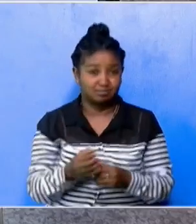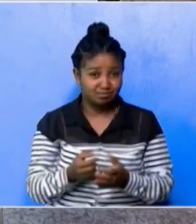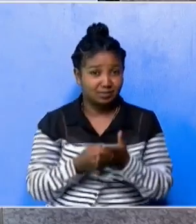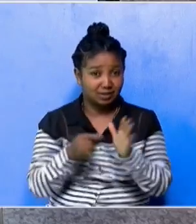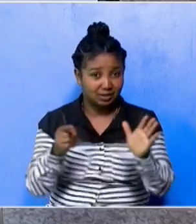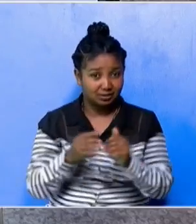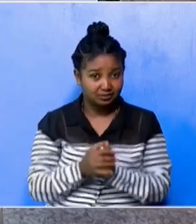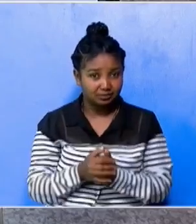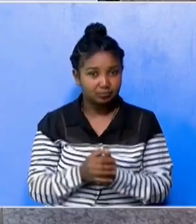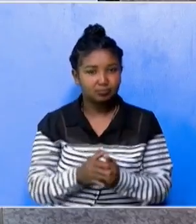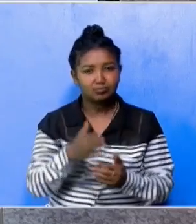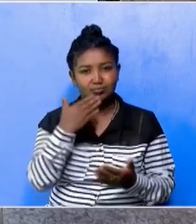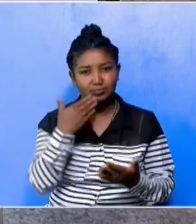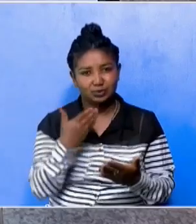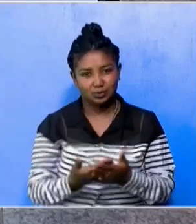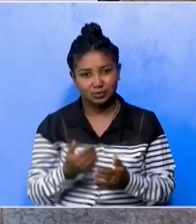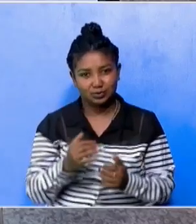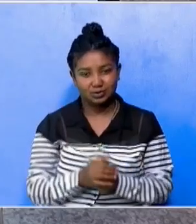clear? Good.